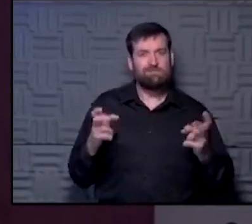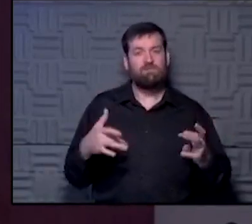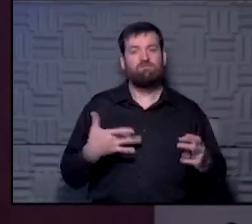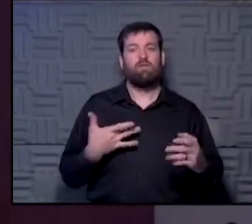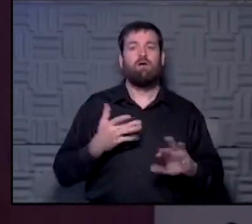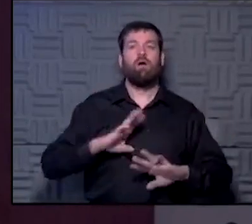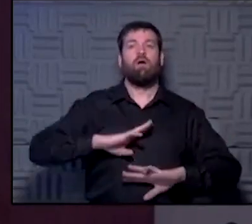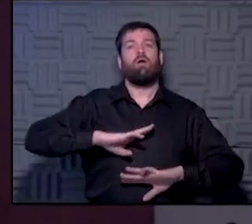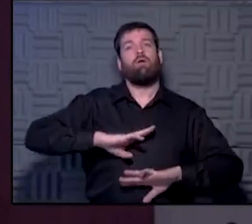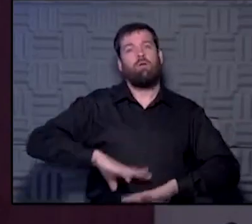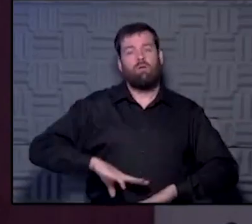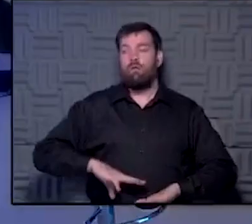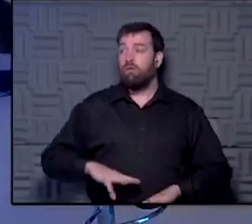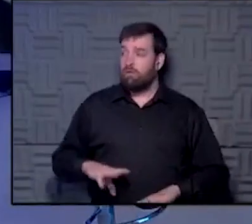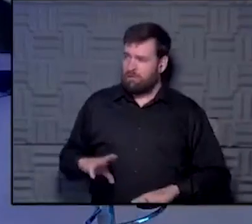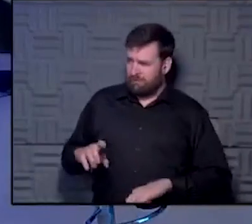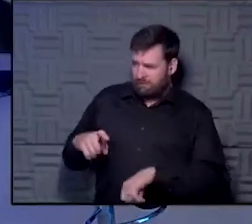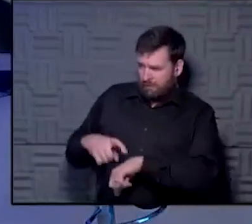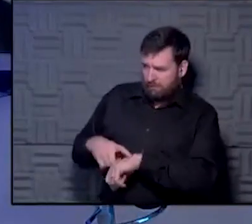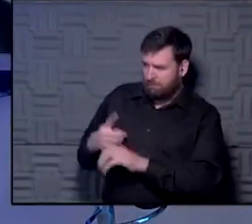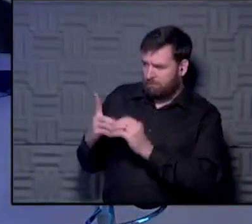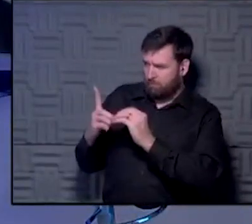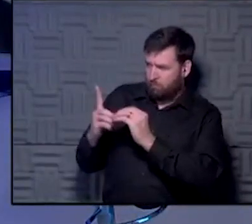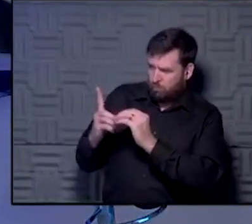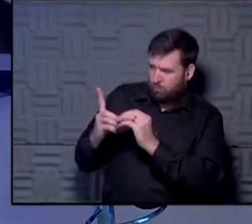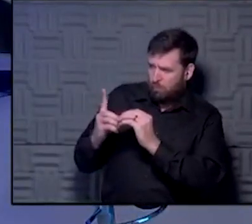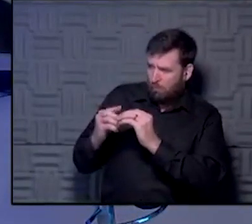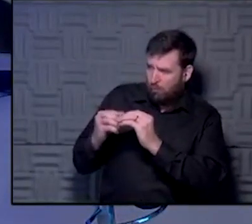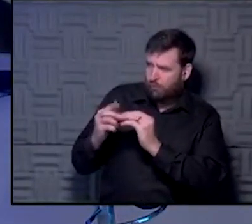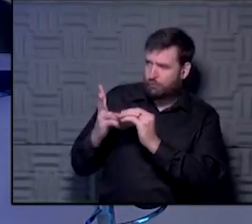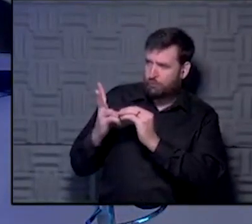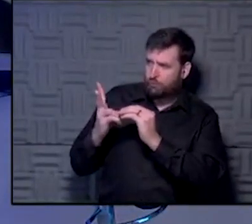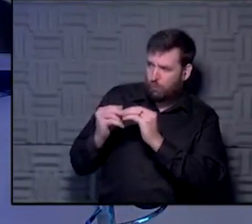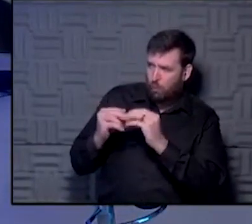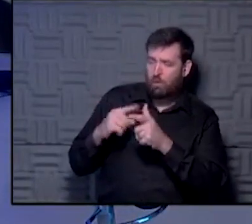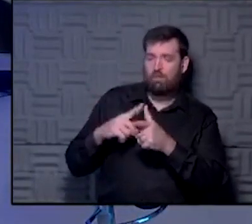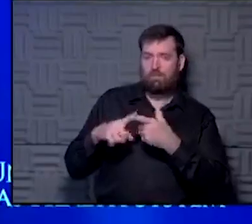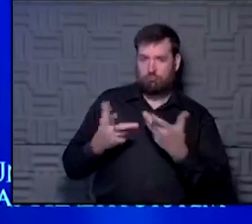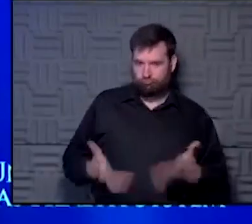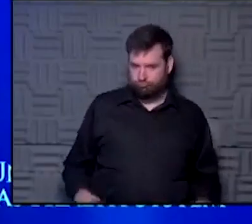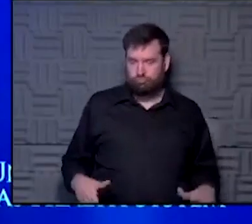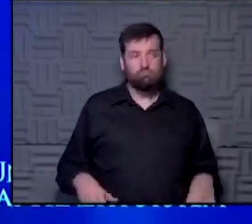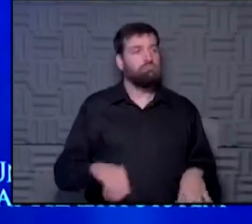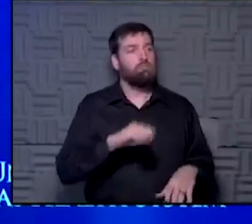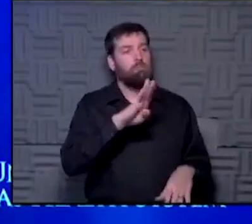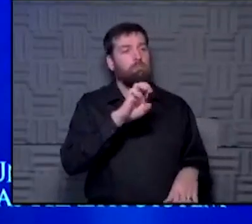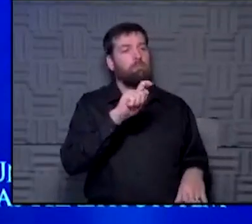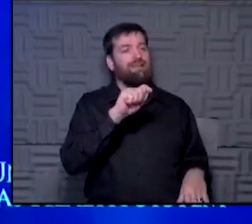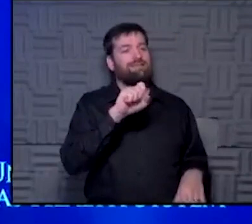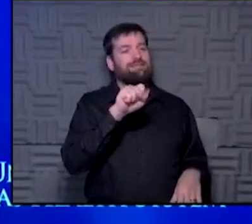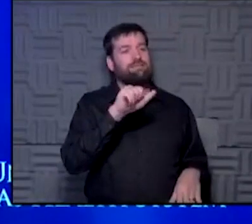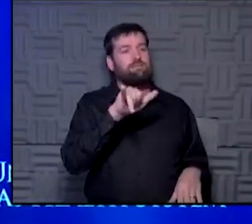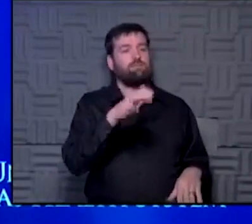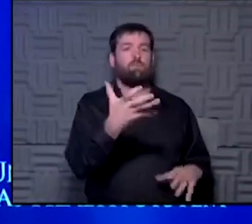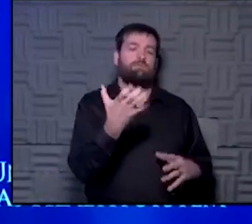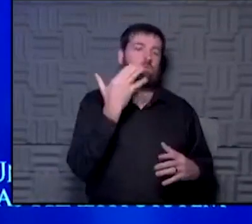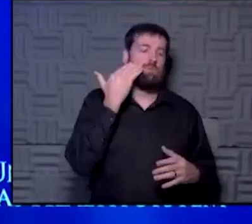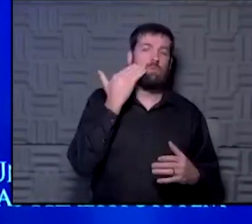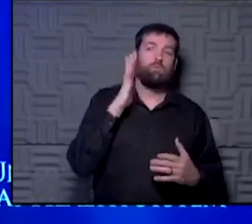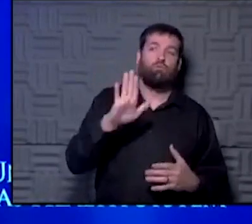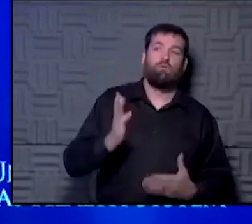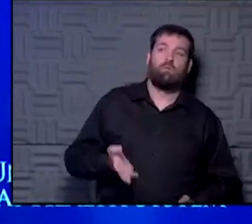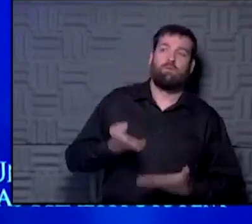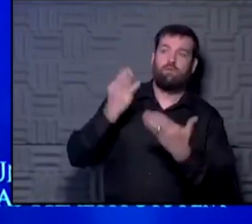our guards down. I think we have time for maybe 1 or 2 more questions, and then we're going to wrap this up. All right, Betsy wants to know, what's your recommendation